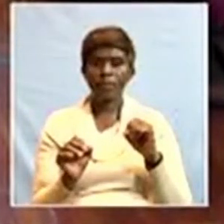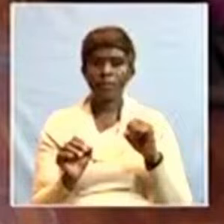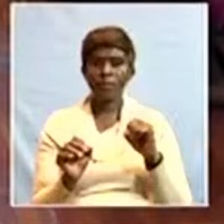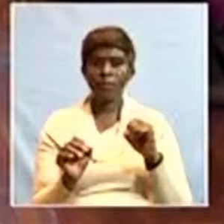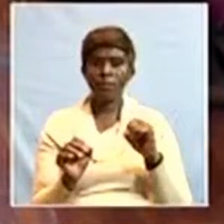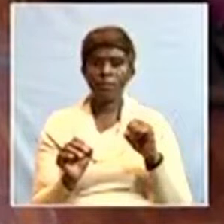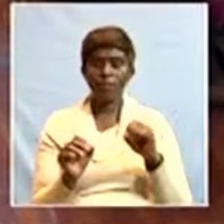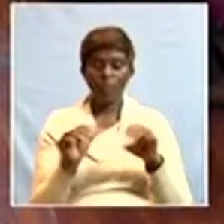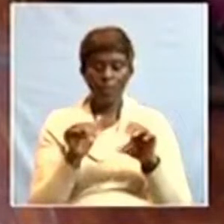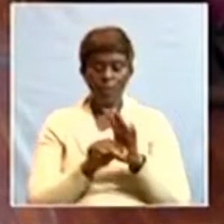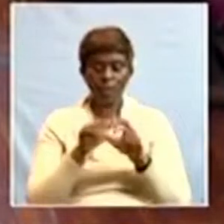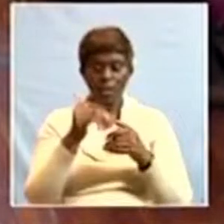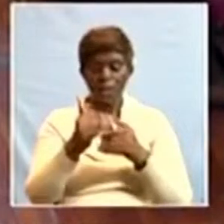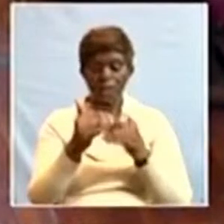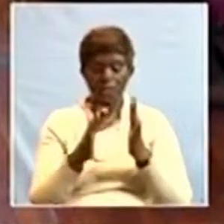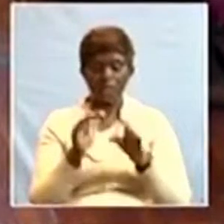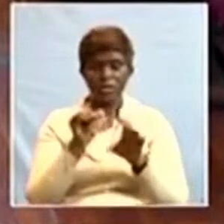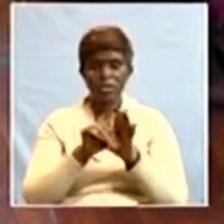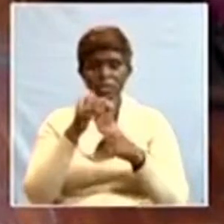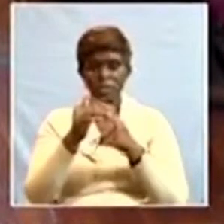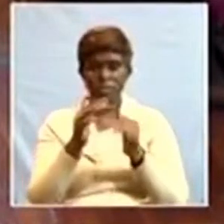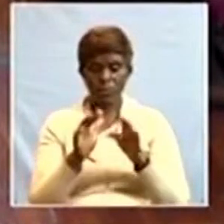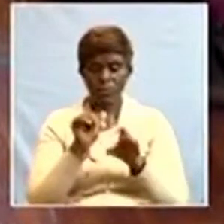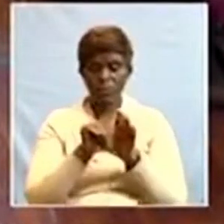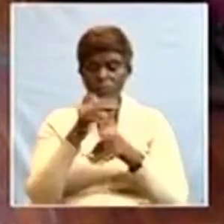It's in a box. Where's the box?